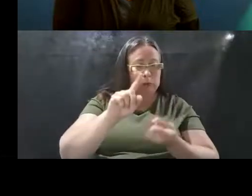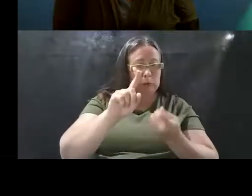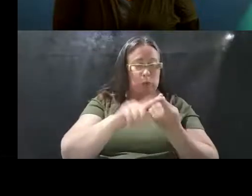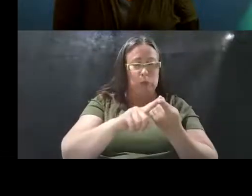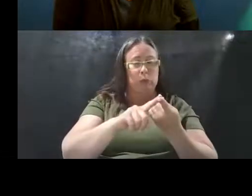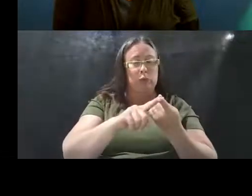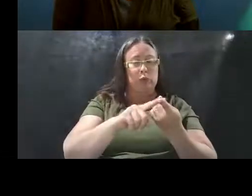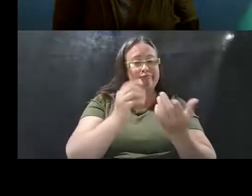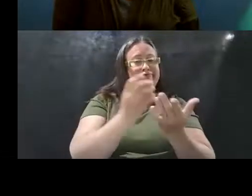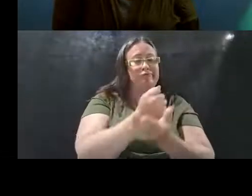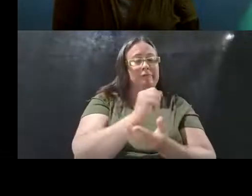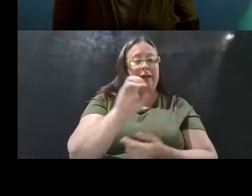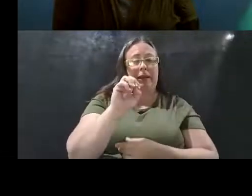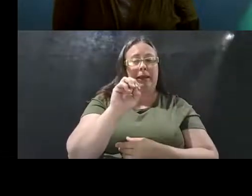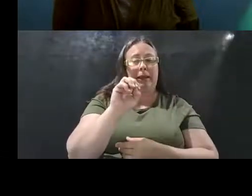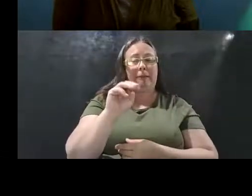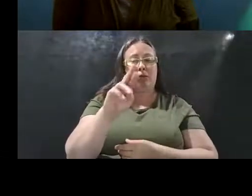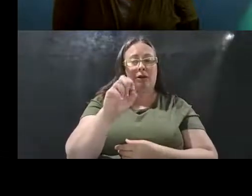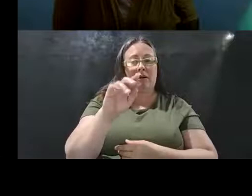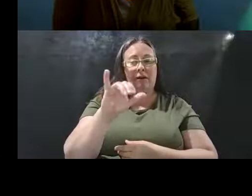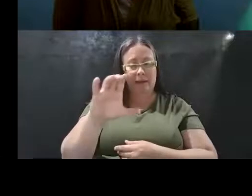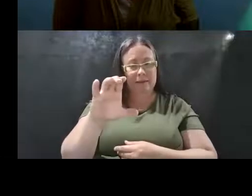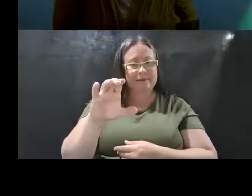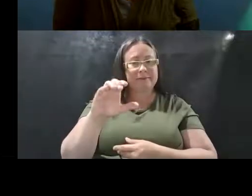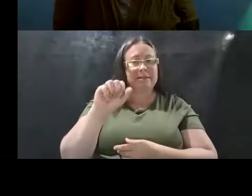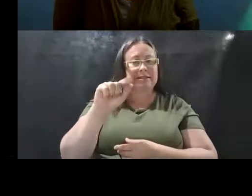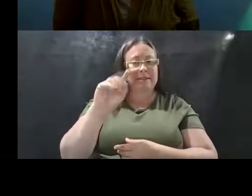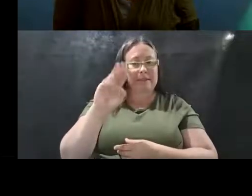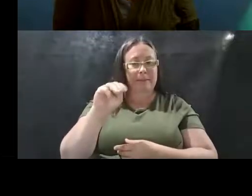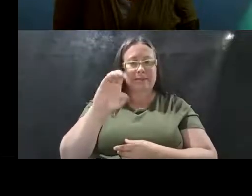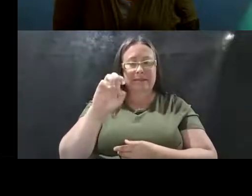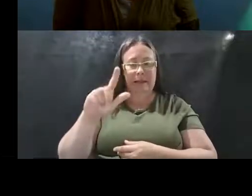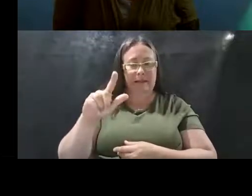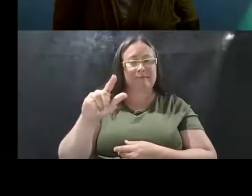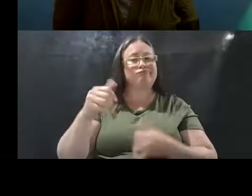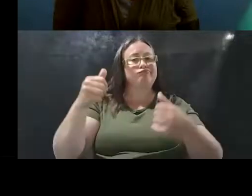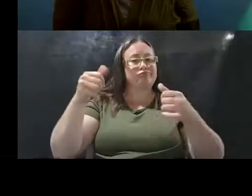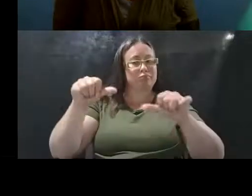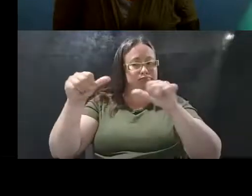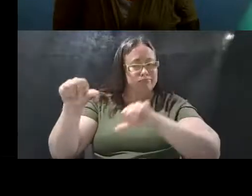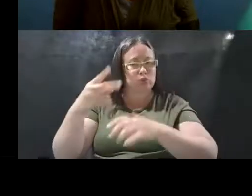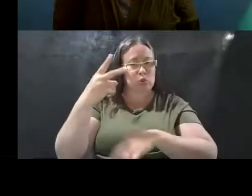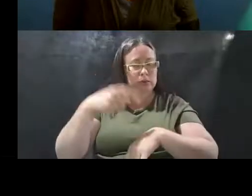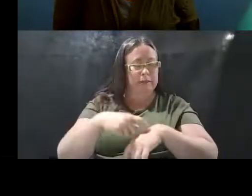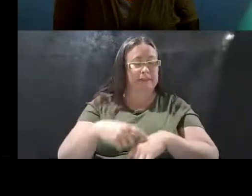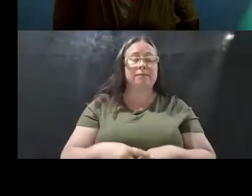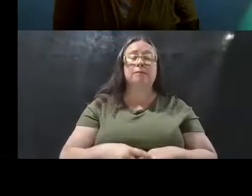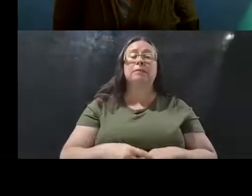use embryonic stem cells for research. So the use of embryonic stem cells